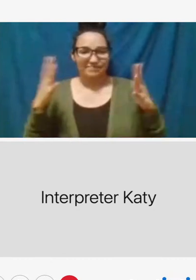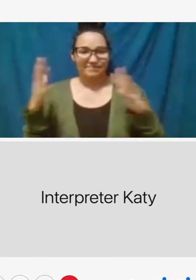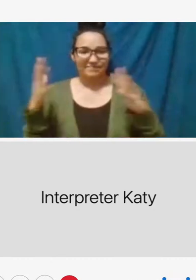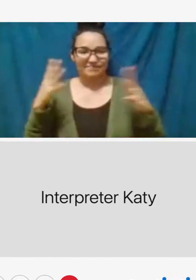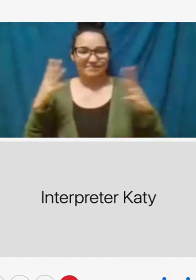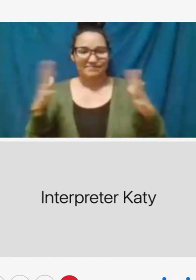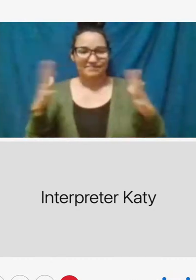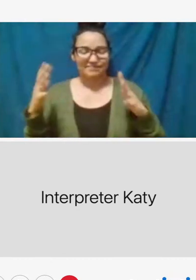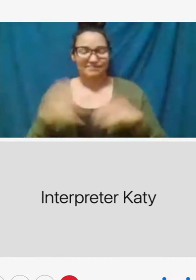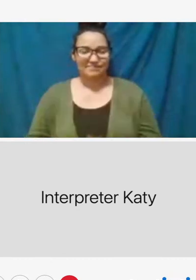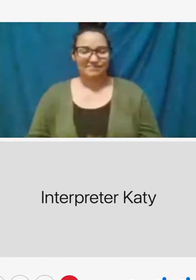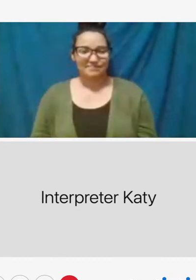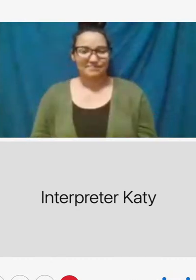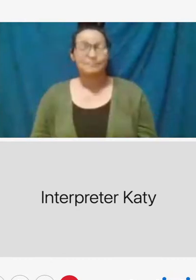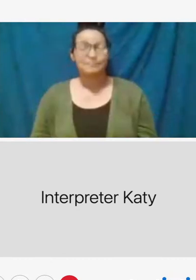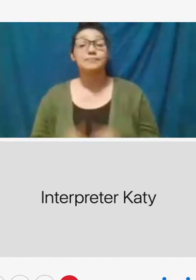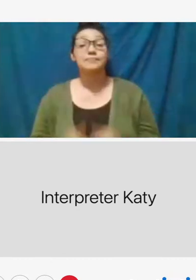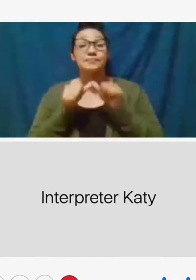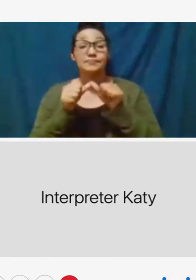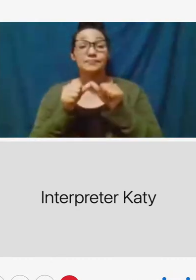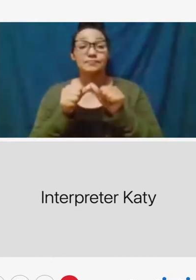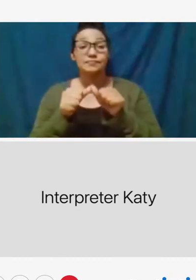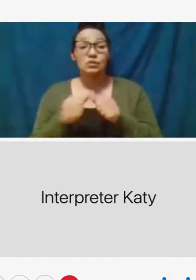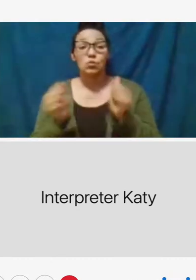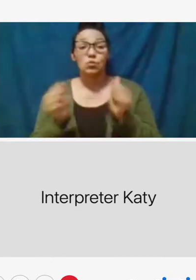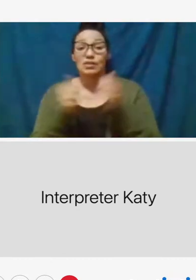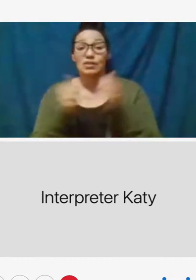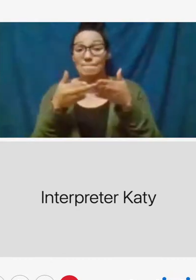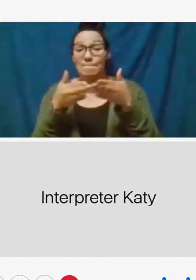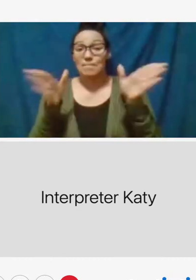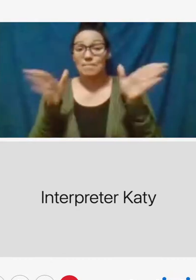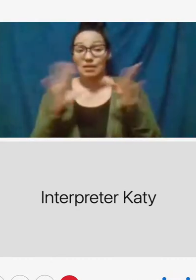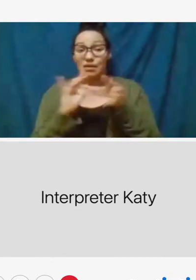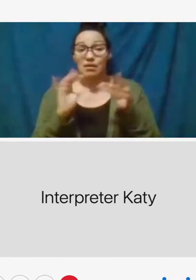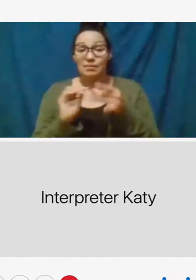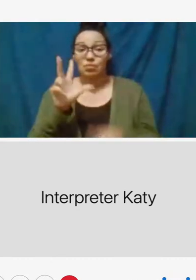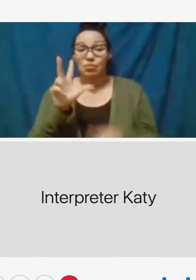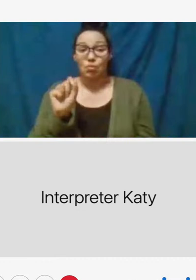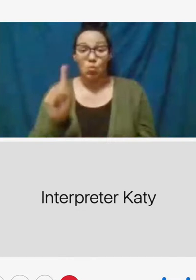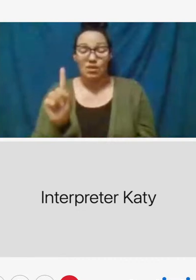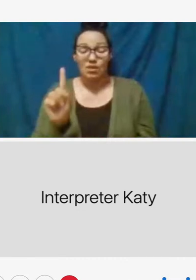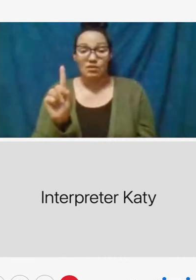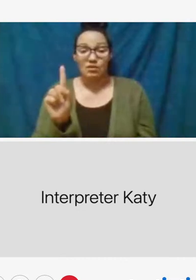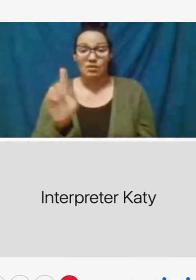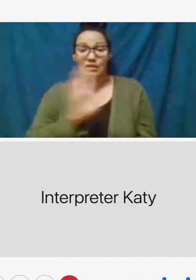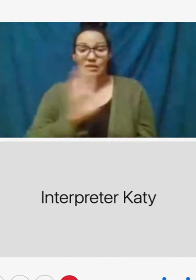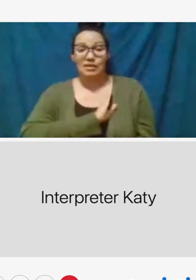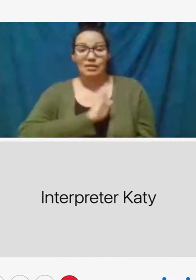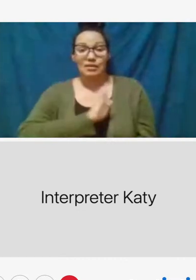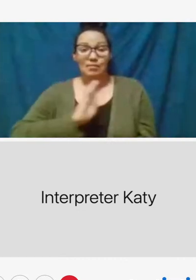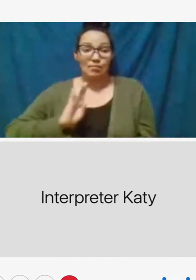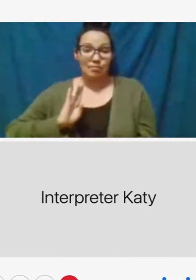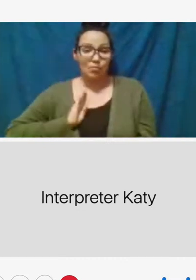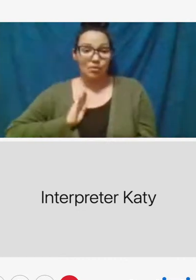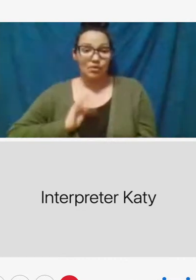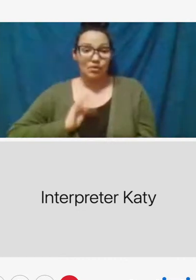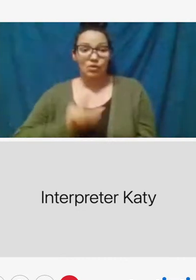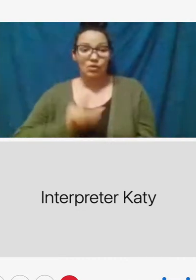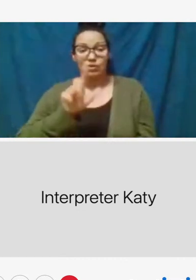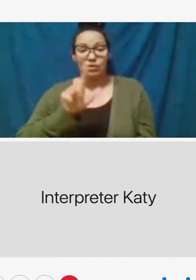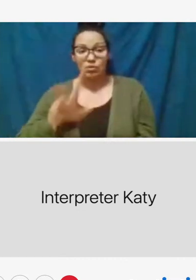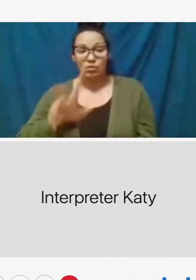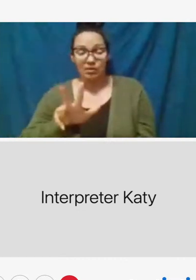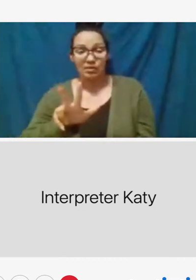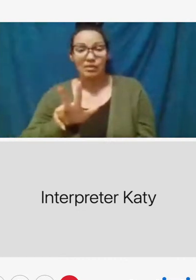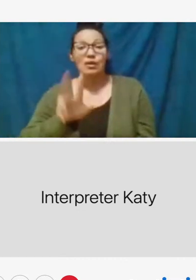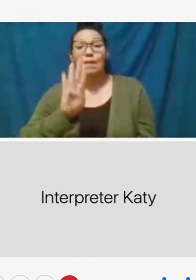moving on to public comments 3.1 board bylaw 9323 states that individual speakers